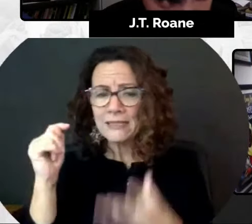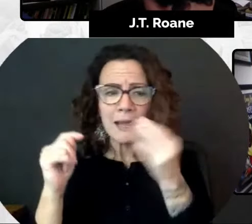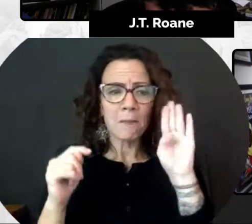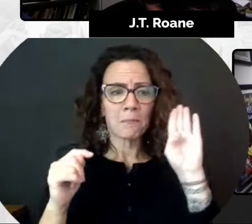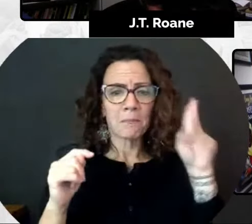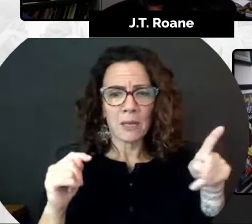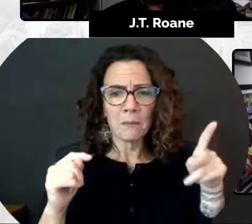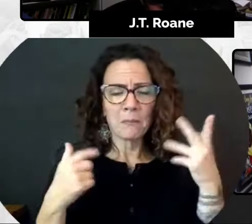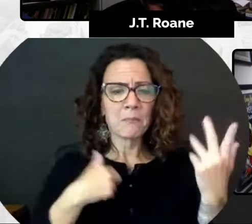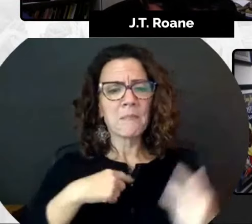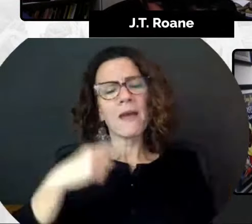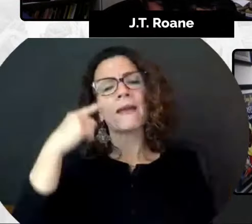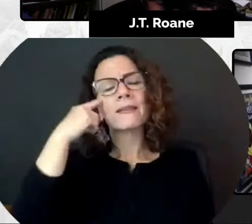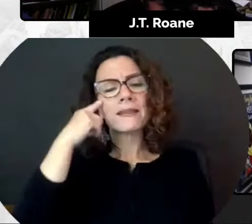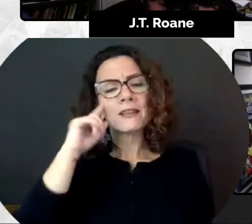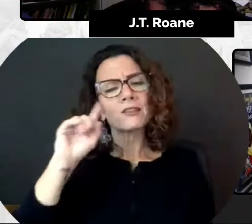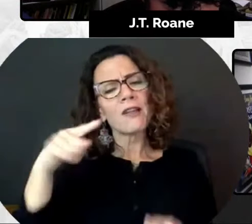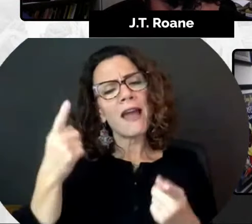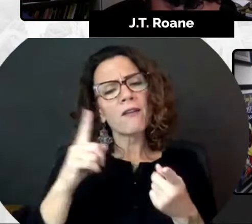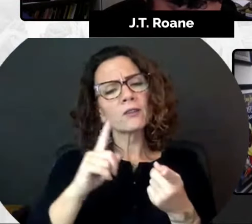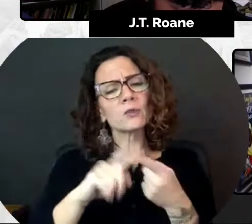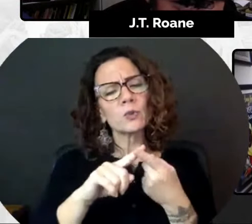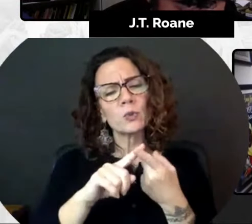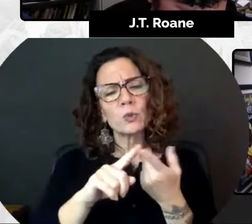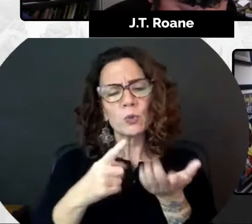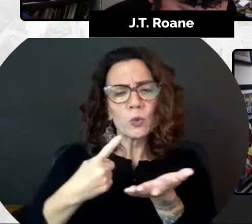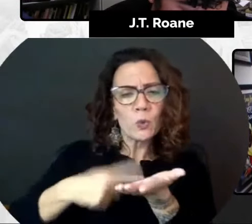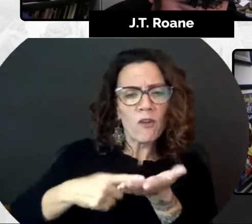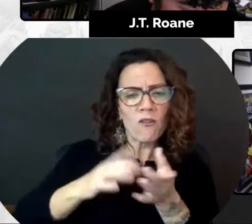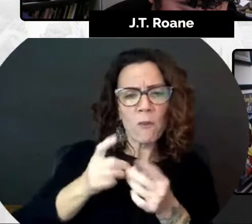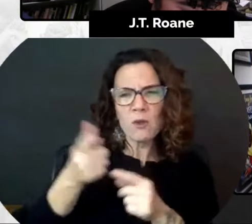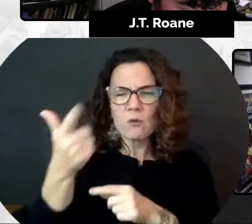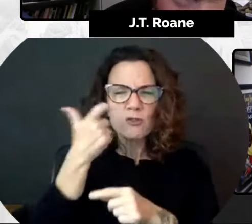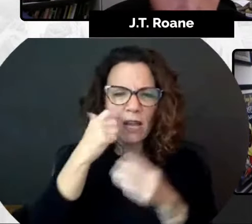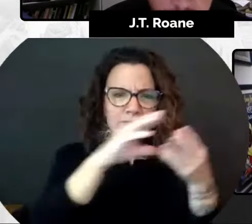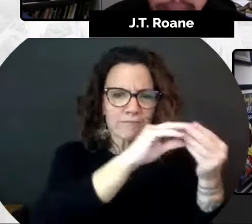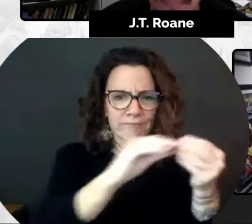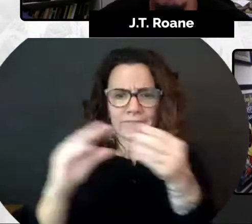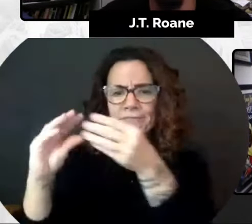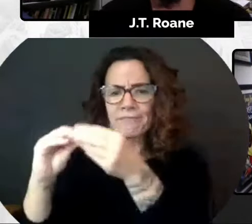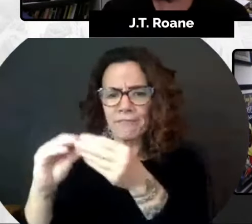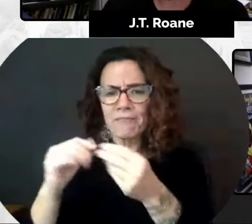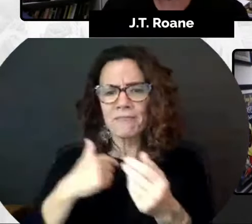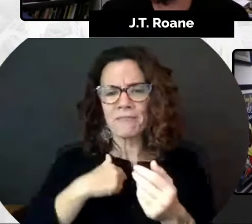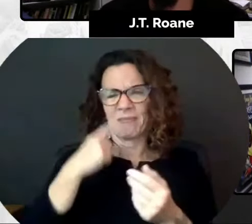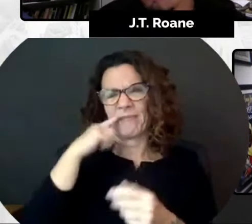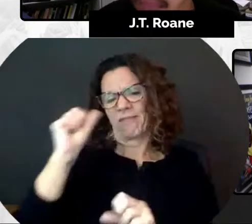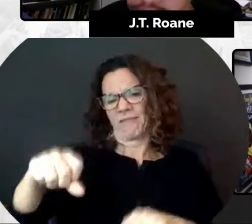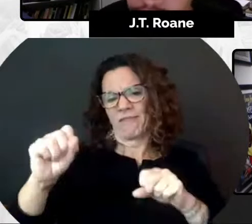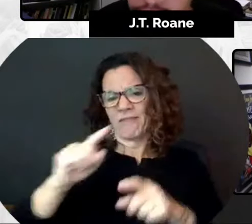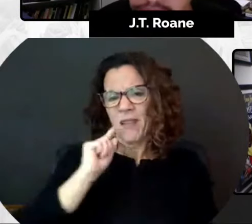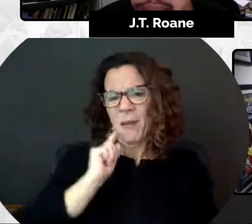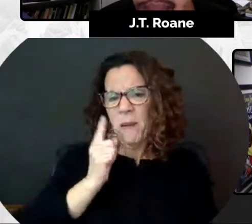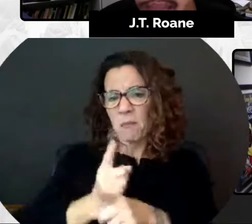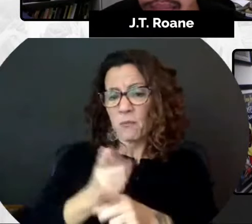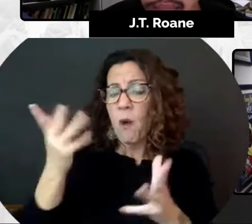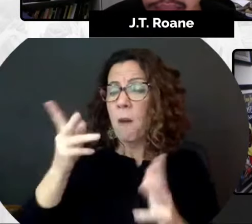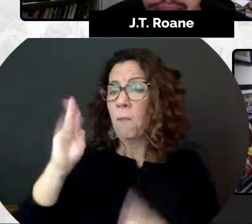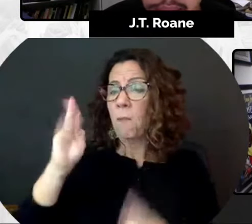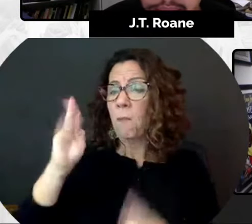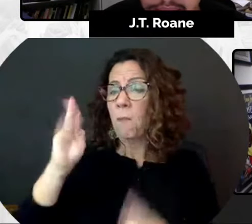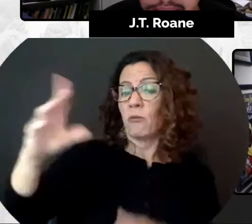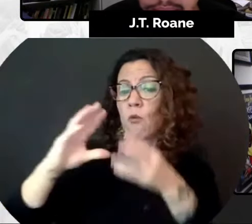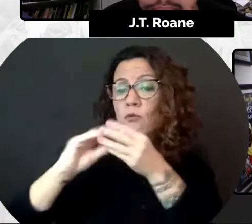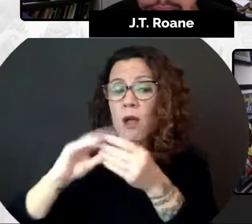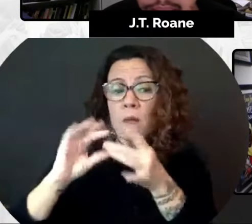what you both just said, I mean, I think, you know, absolutely, I think VP, what you're talking about with, you know, the environmental racism, it's not